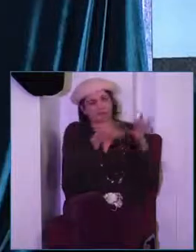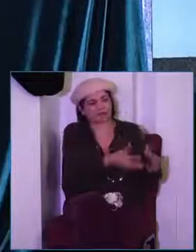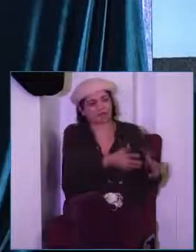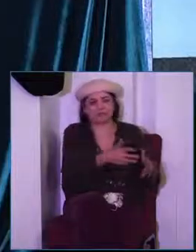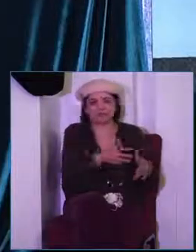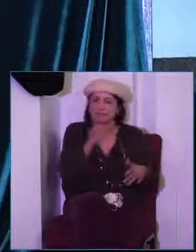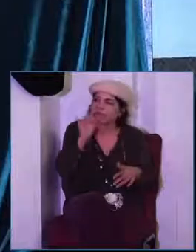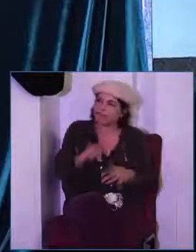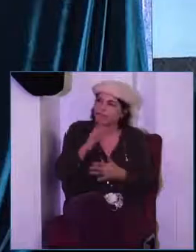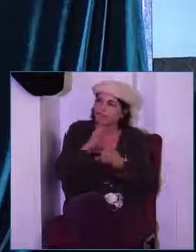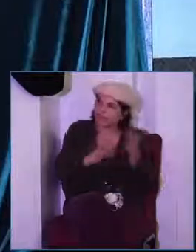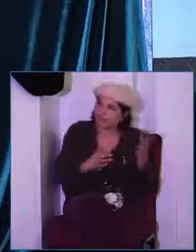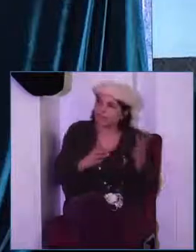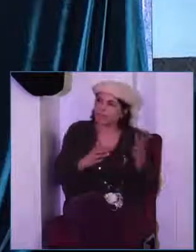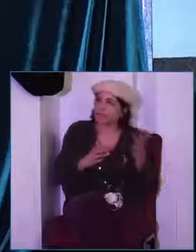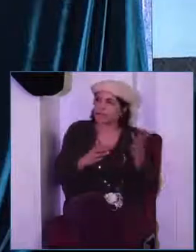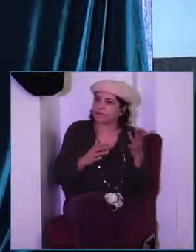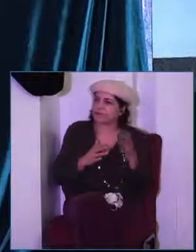God. That peace,